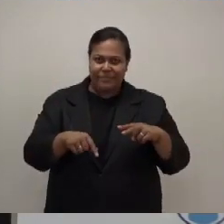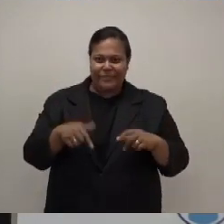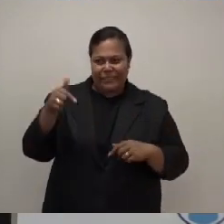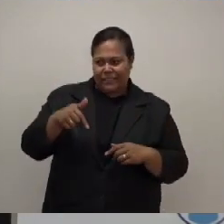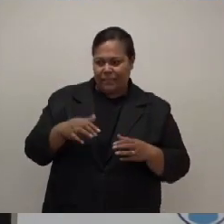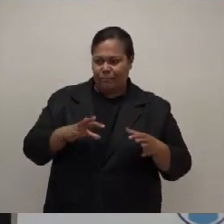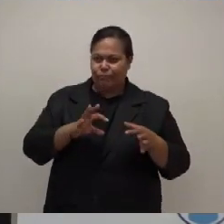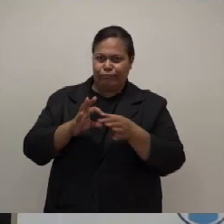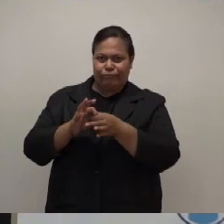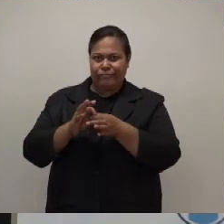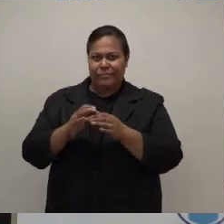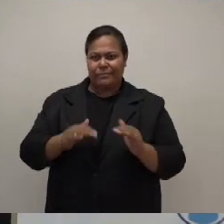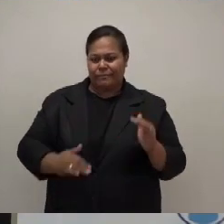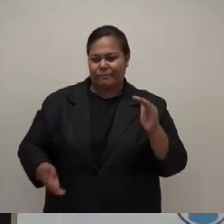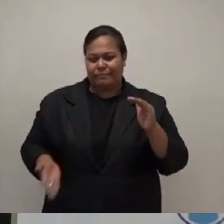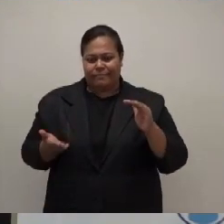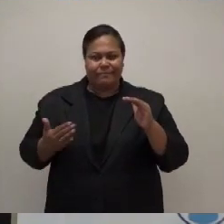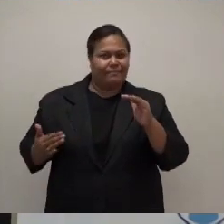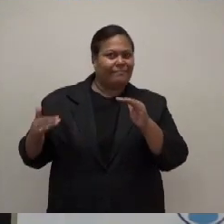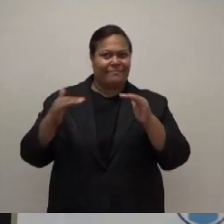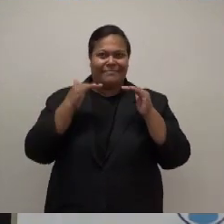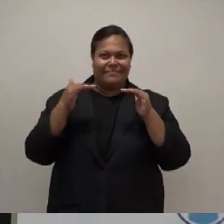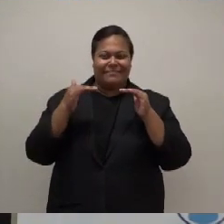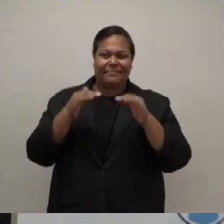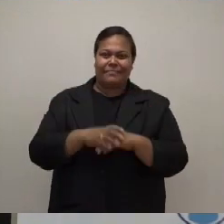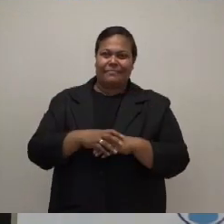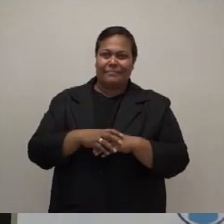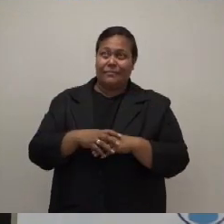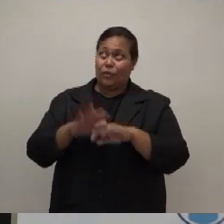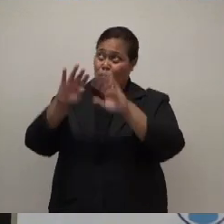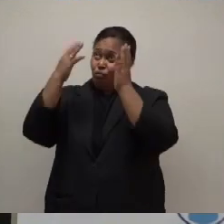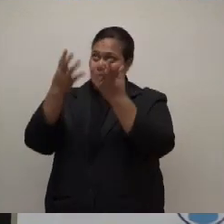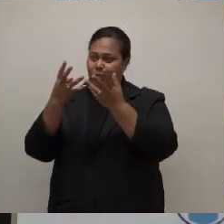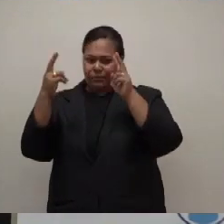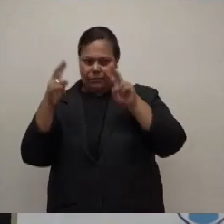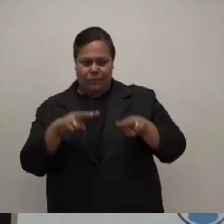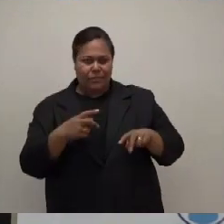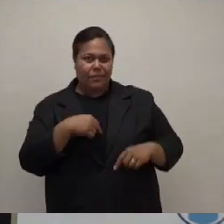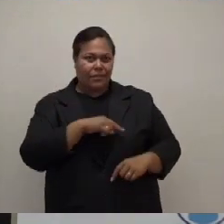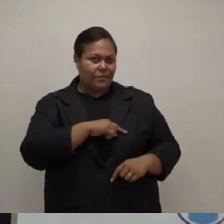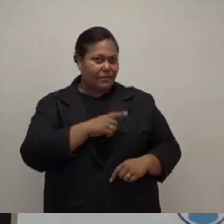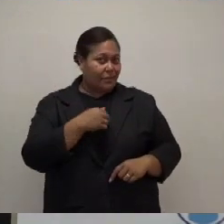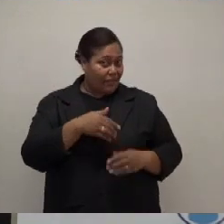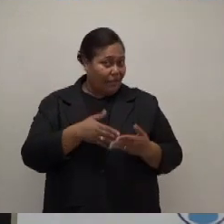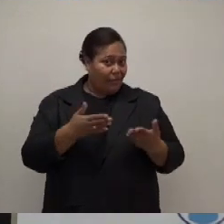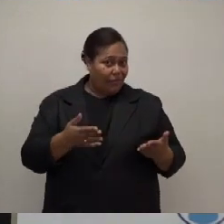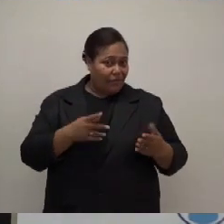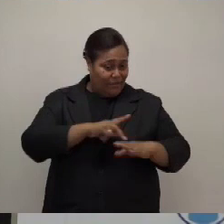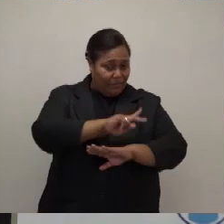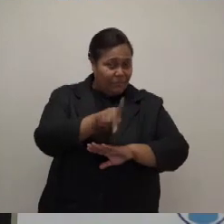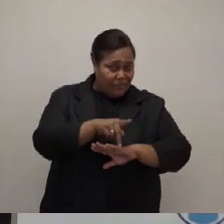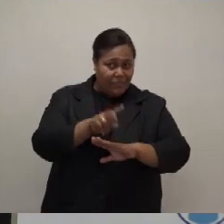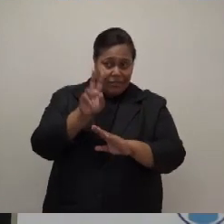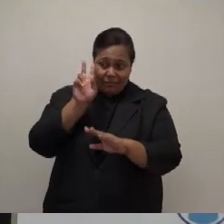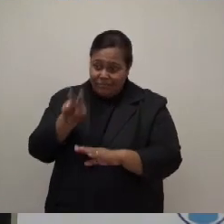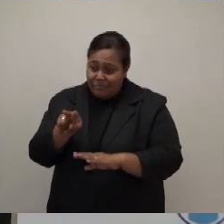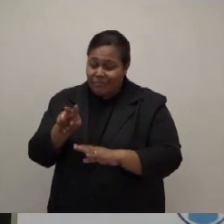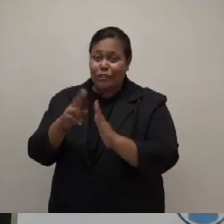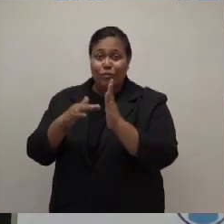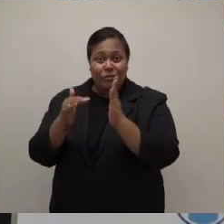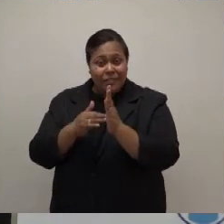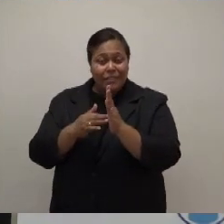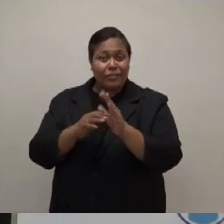inequality. The eyes of the world are on us. They are on the Pacific, they are on New Zealand, they are on